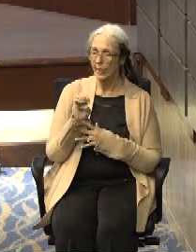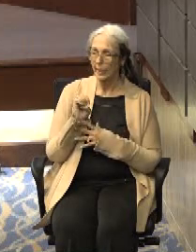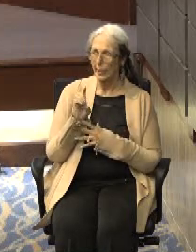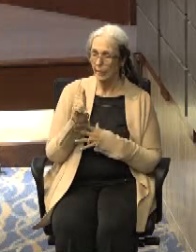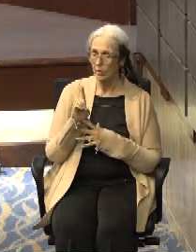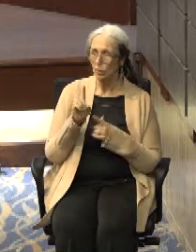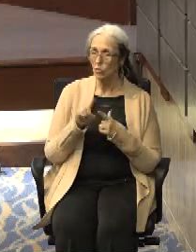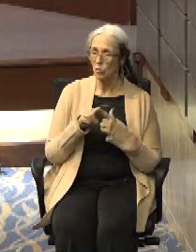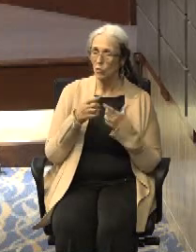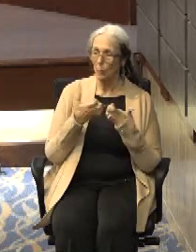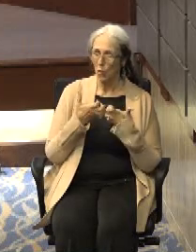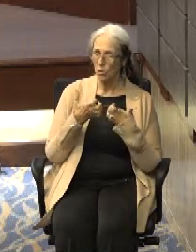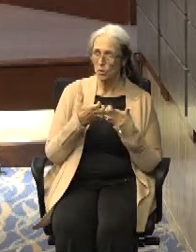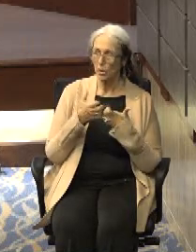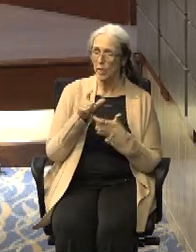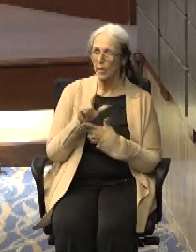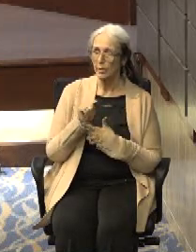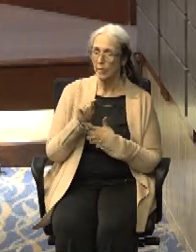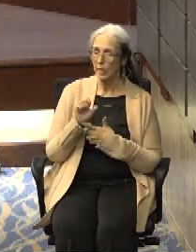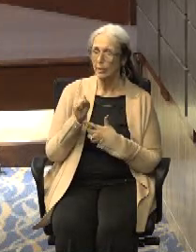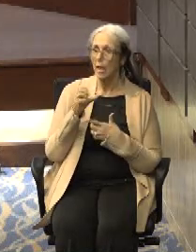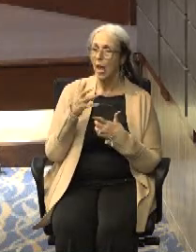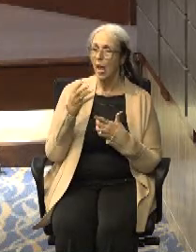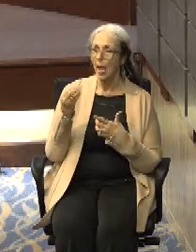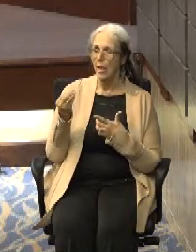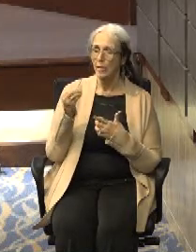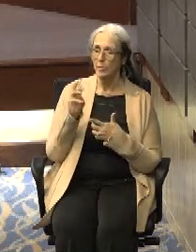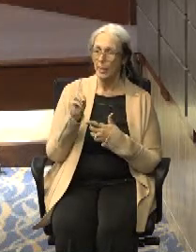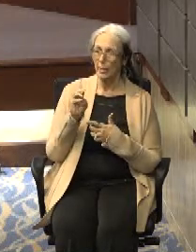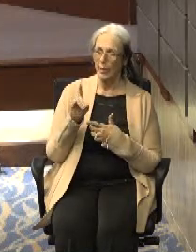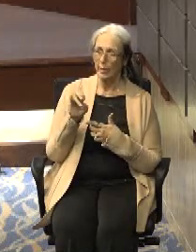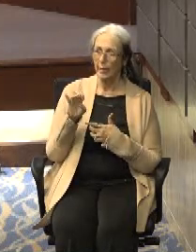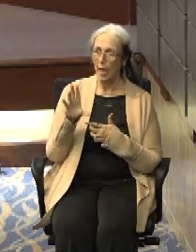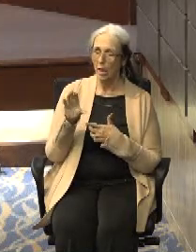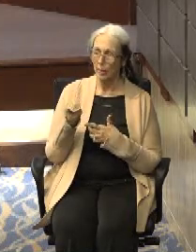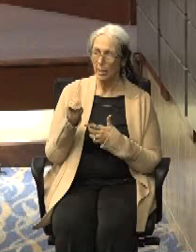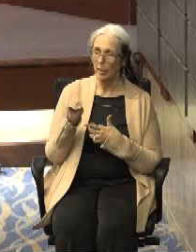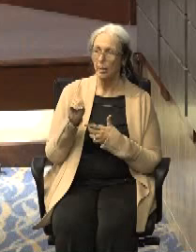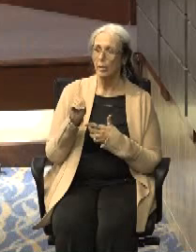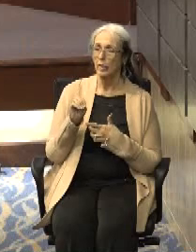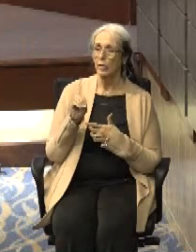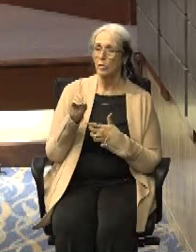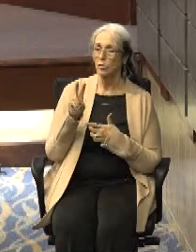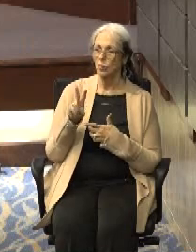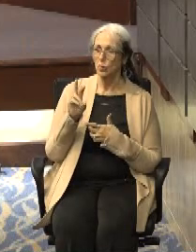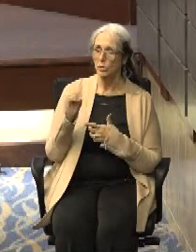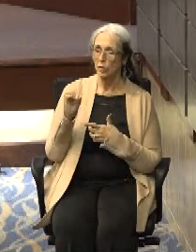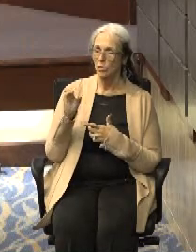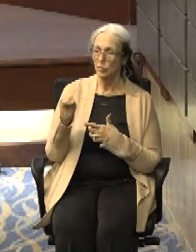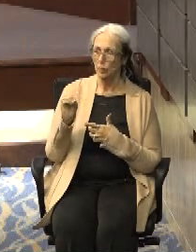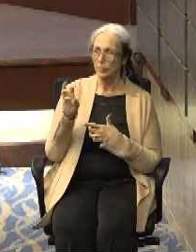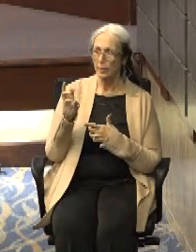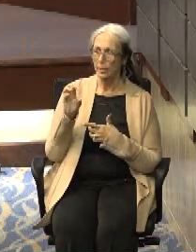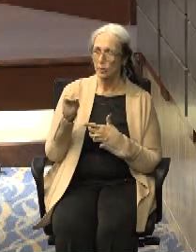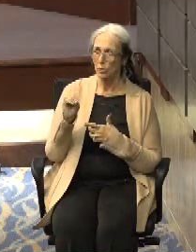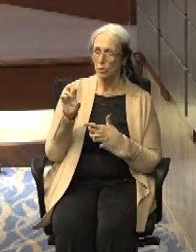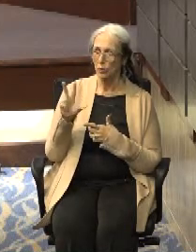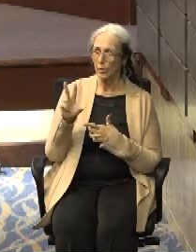Girls Partnerships, LTD, as recorded in McLennan County Clerk's File Number